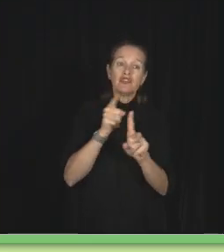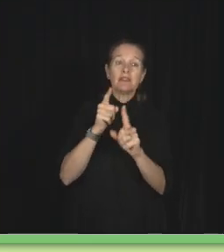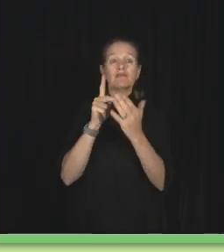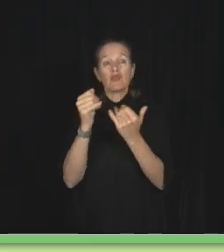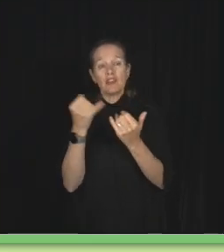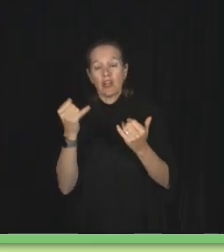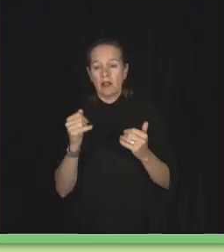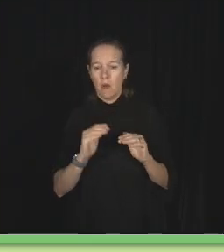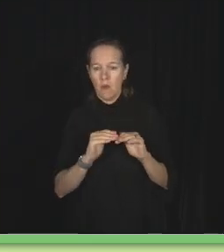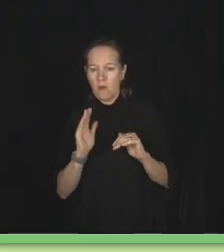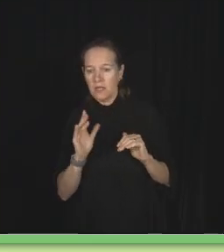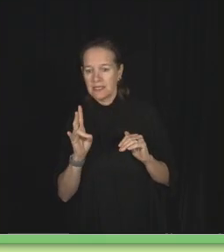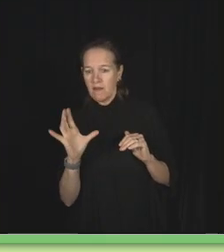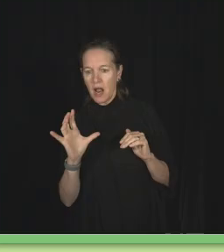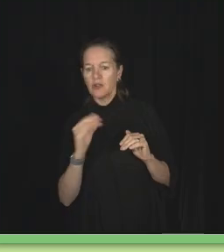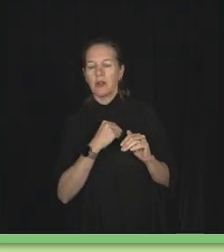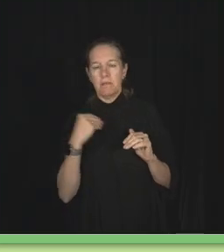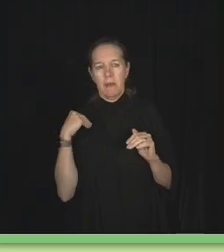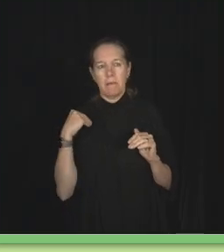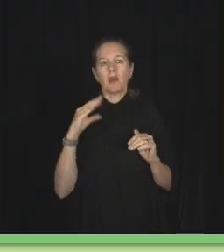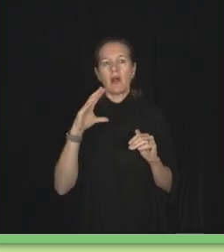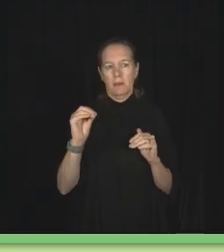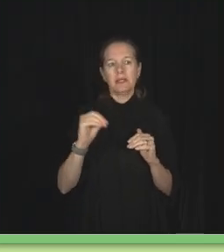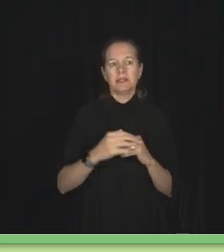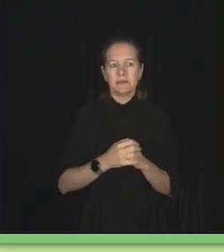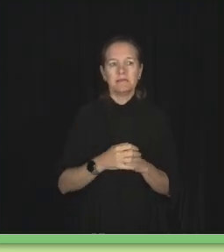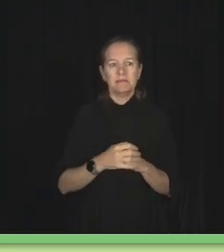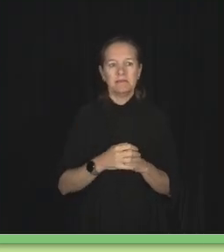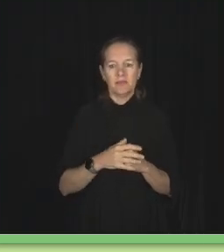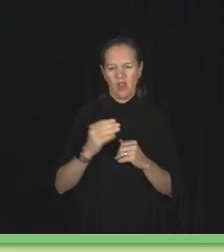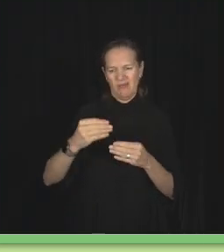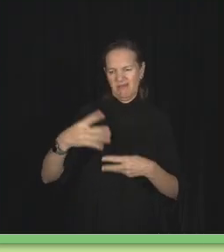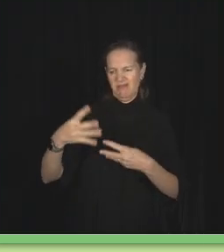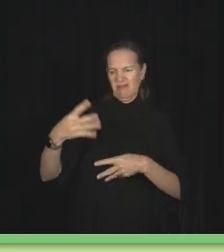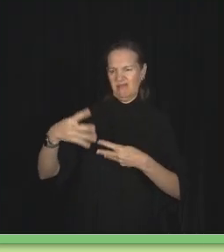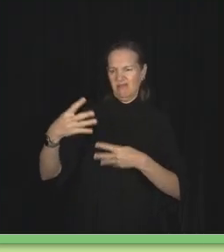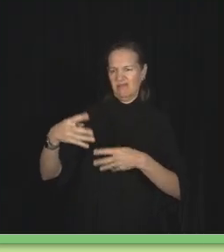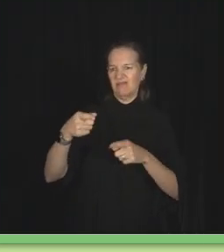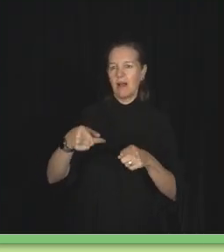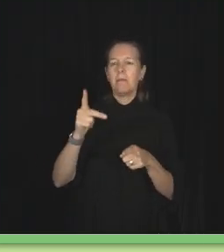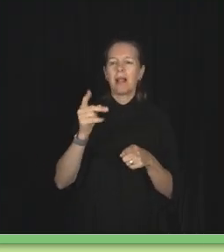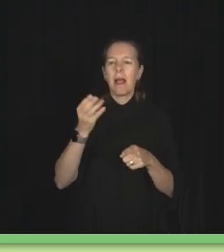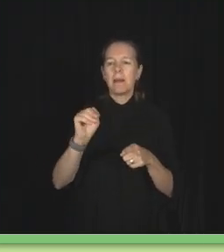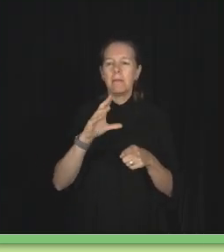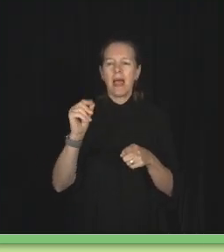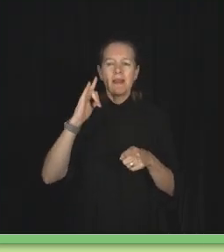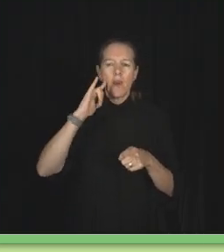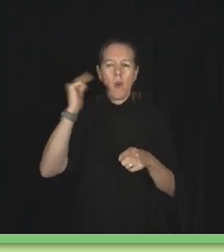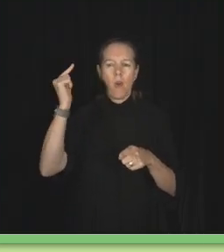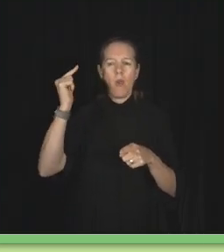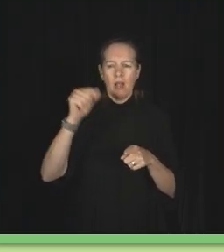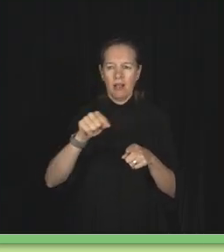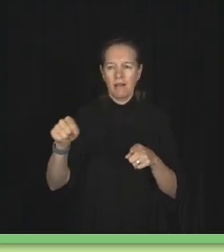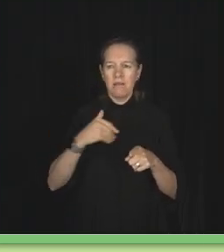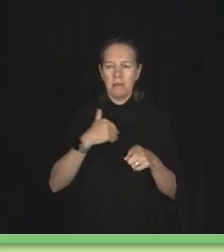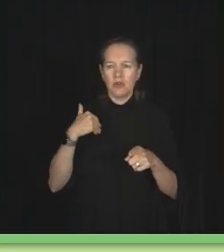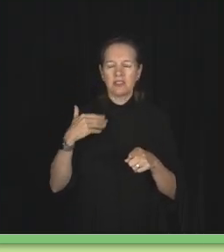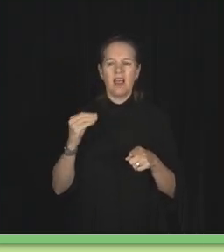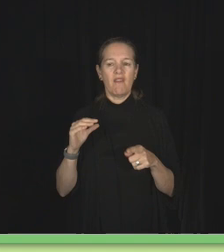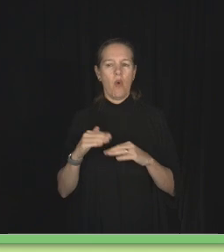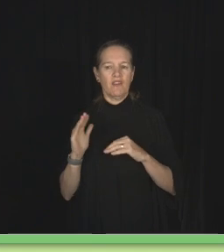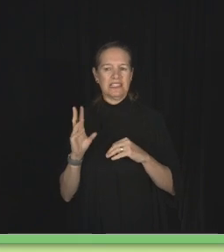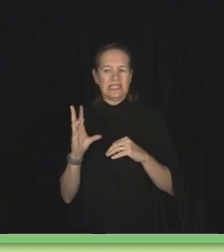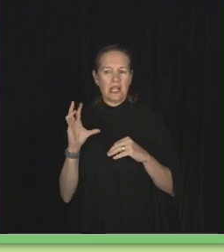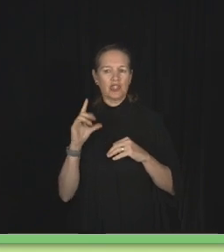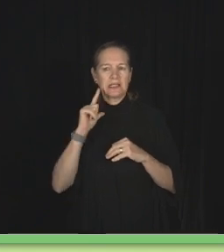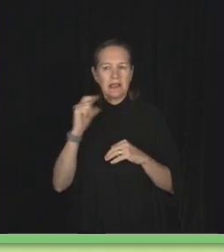It's over 700 member companies today. These are our platinum and gold members. We have over 600 silver members. We have a lot